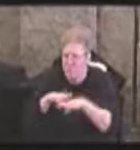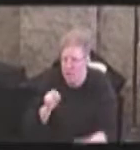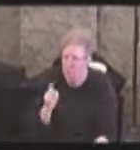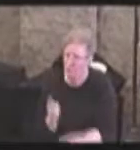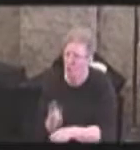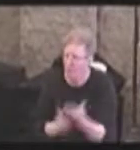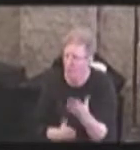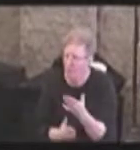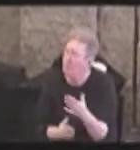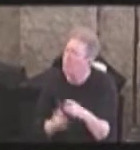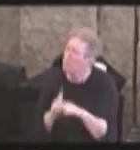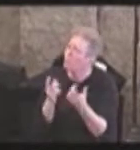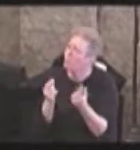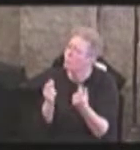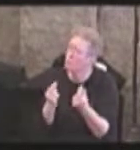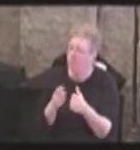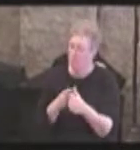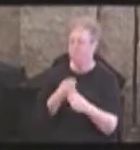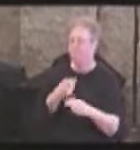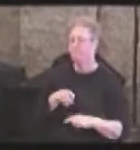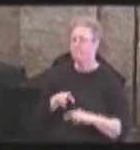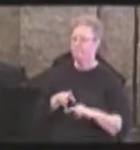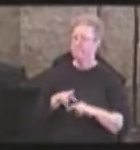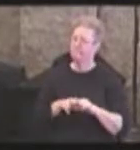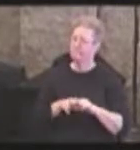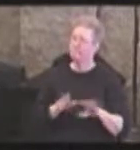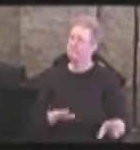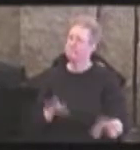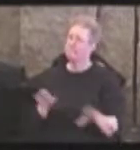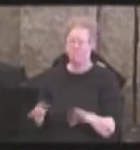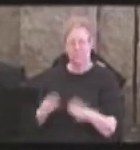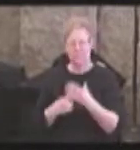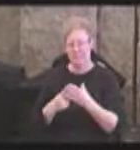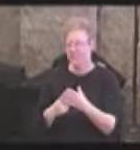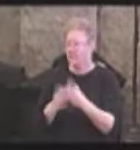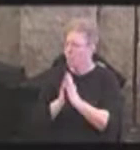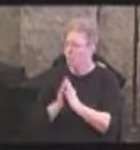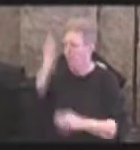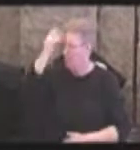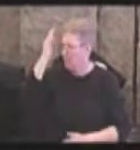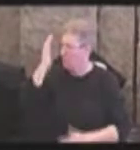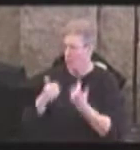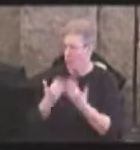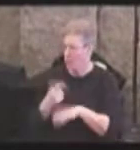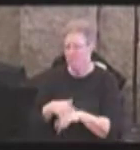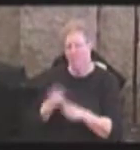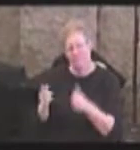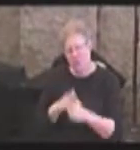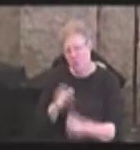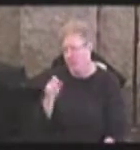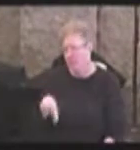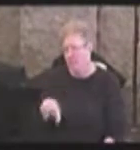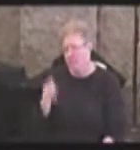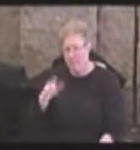have to get still. We've talked about prayer and meditation here all the time. That's the first step. You have to